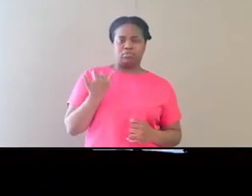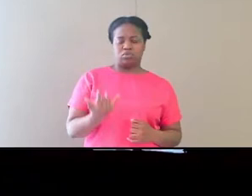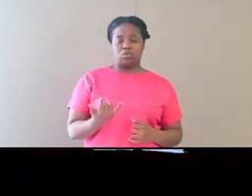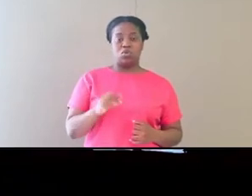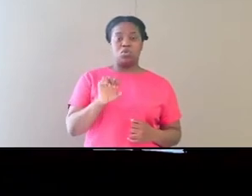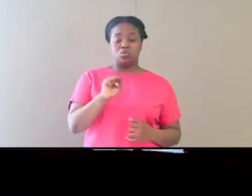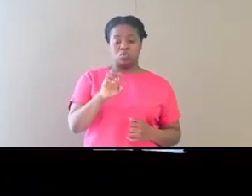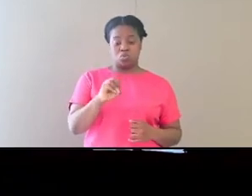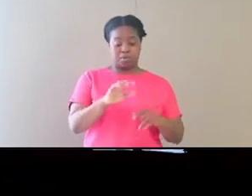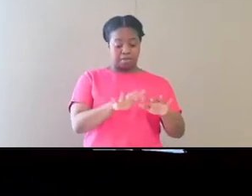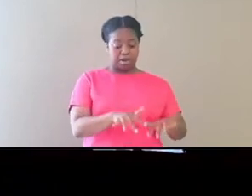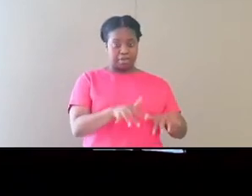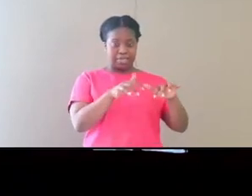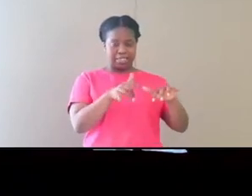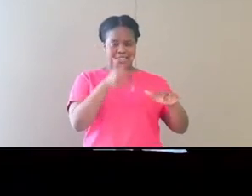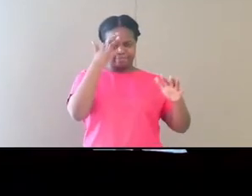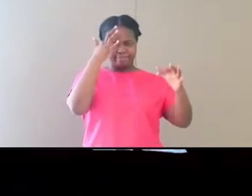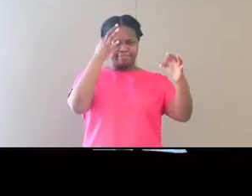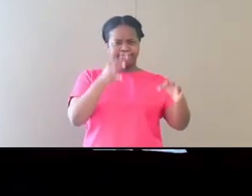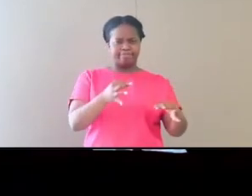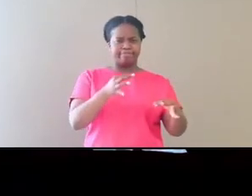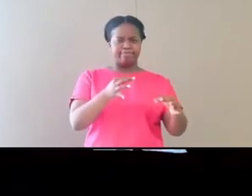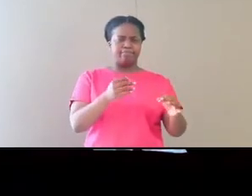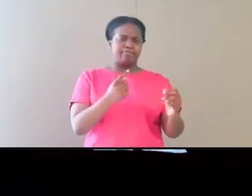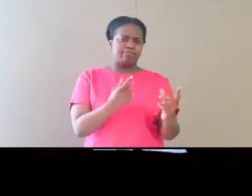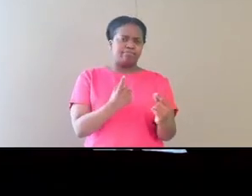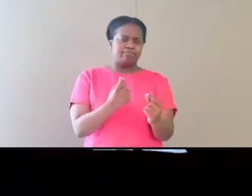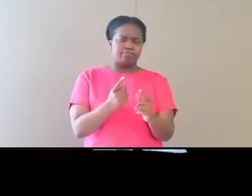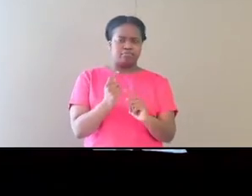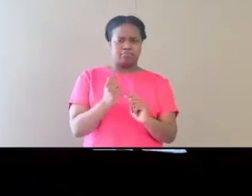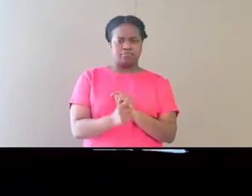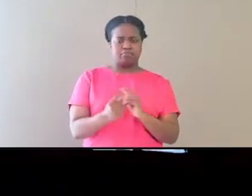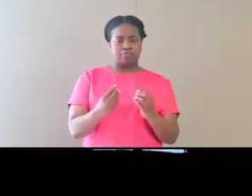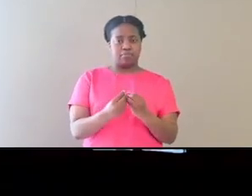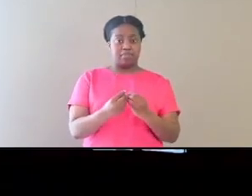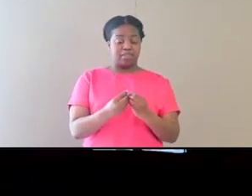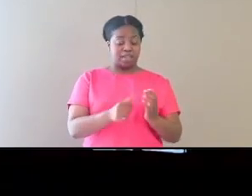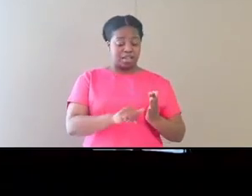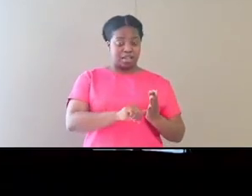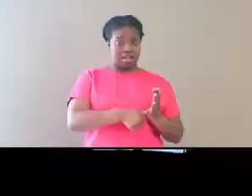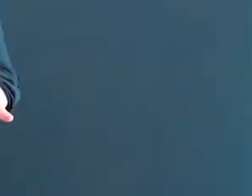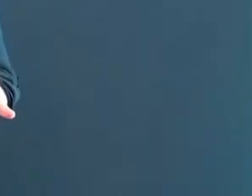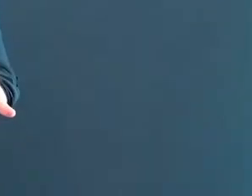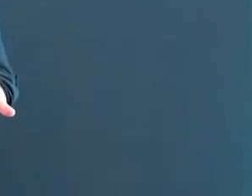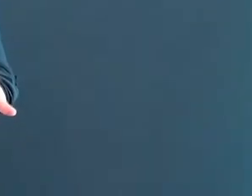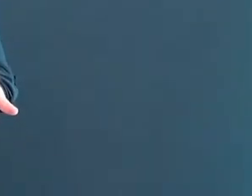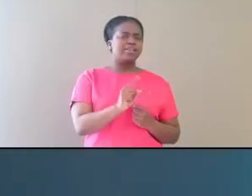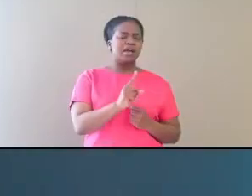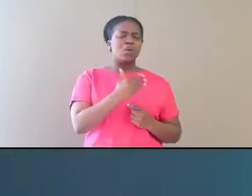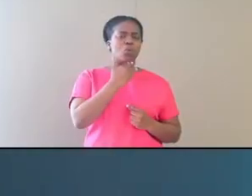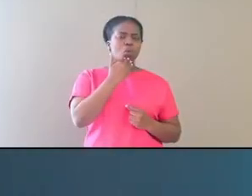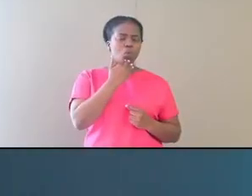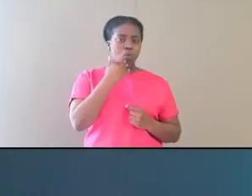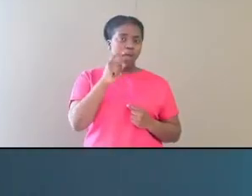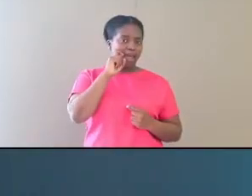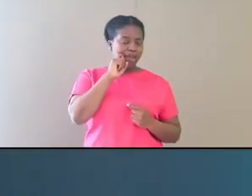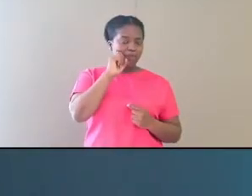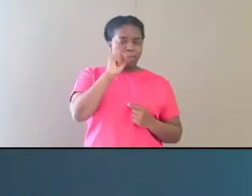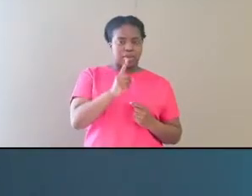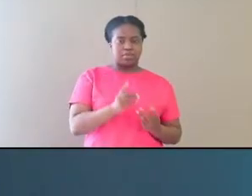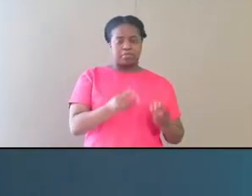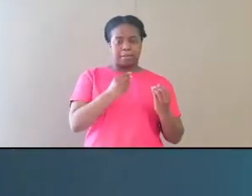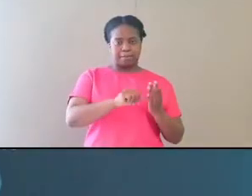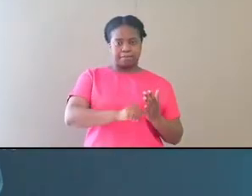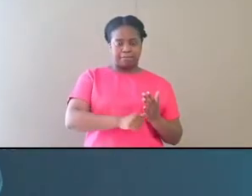cabinet had to make difficult choices about the value of the grant, the qualifying age, and the income